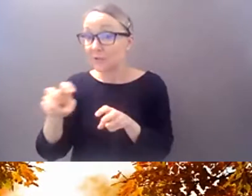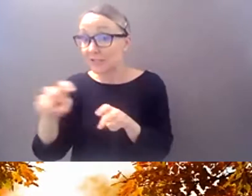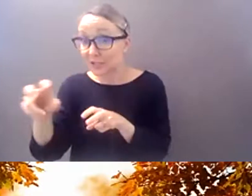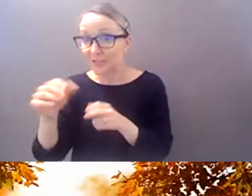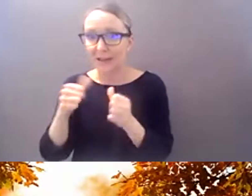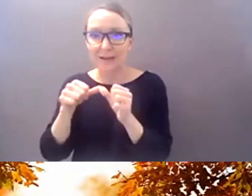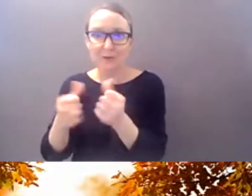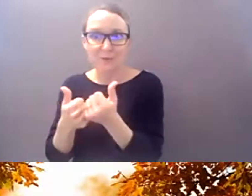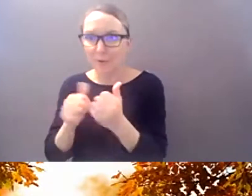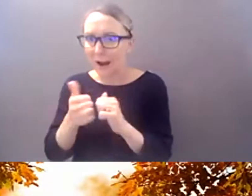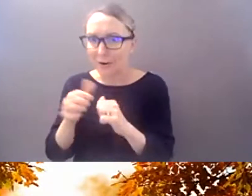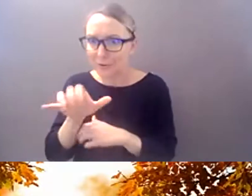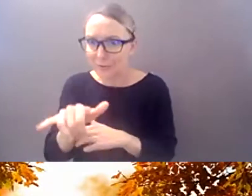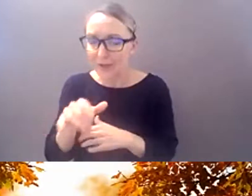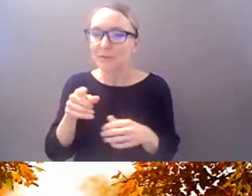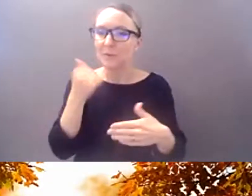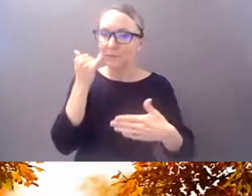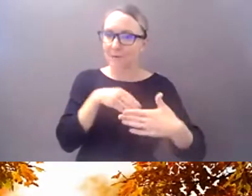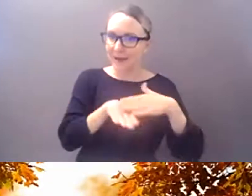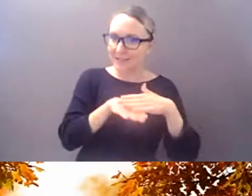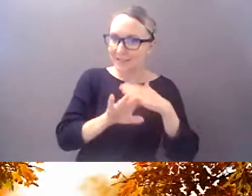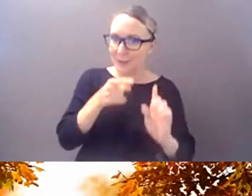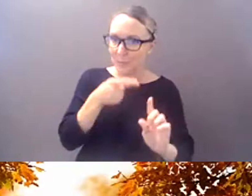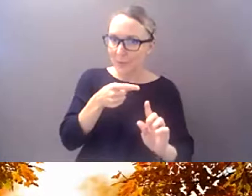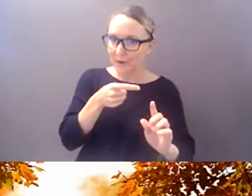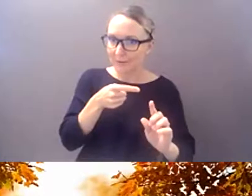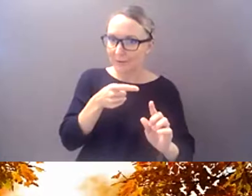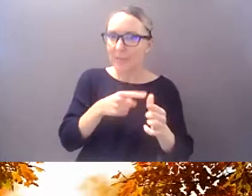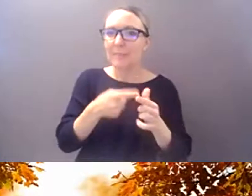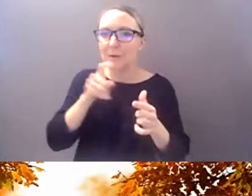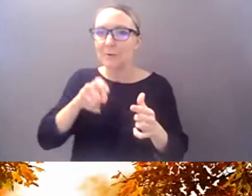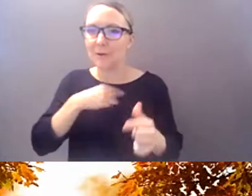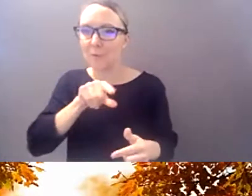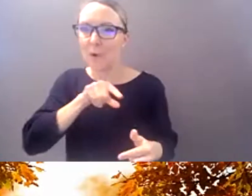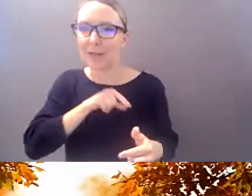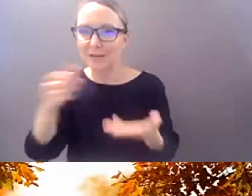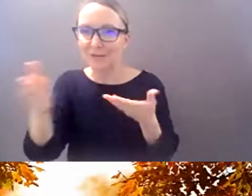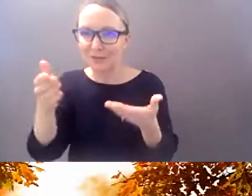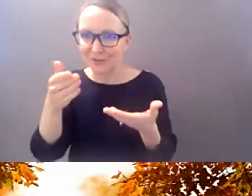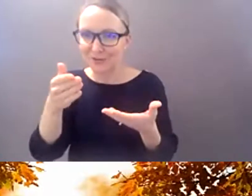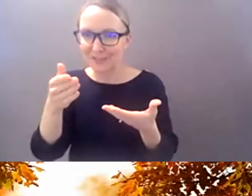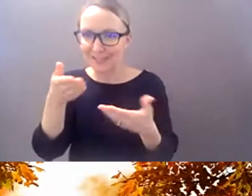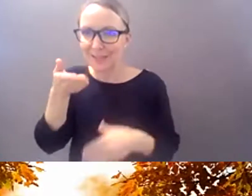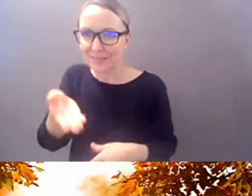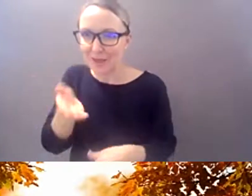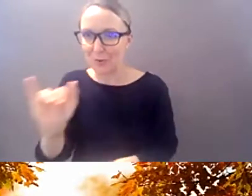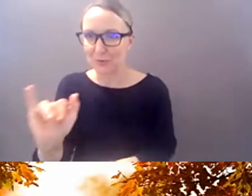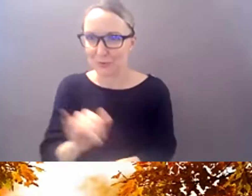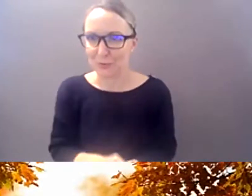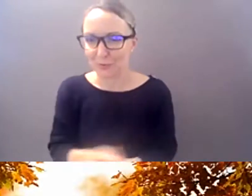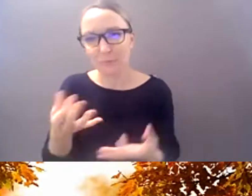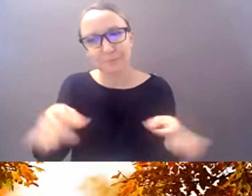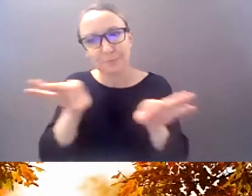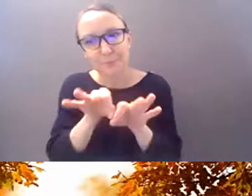you get through that front door, there needs to be a quality service delivery system behind it. The fourth